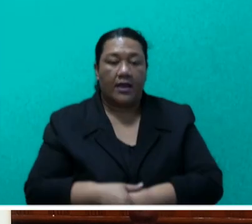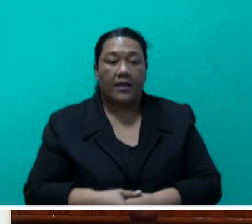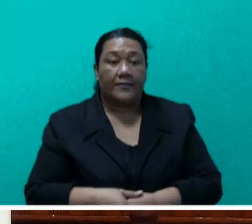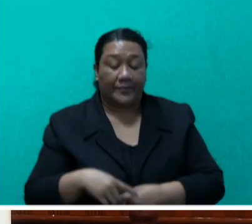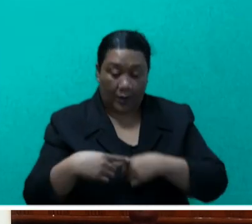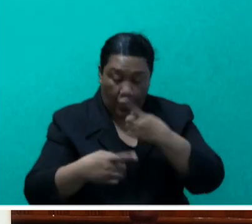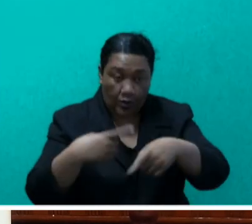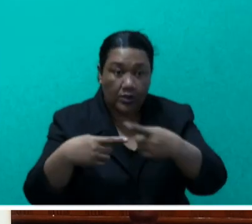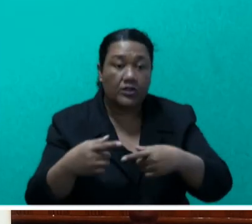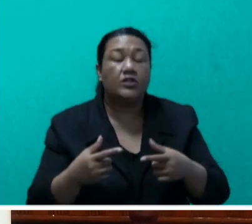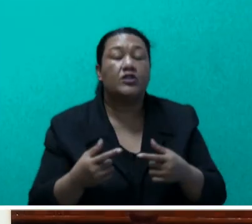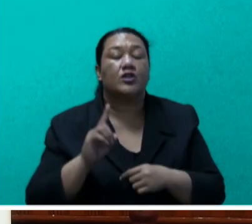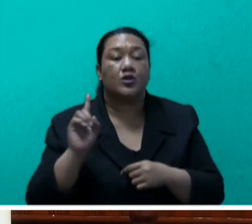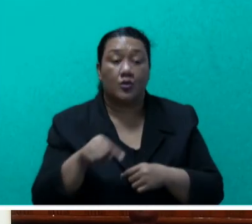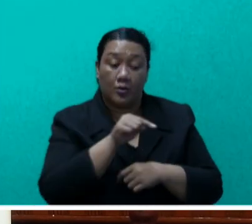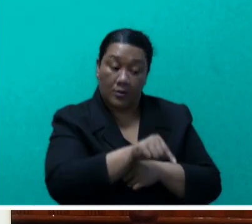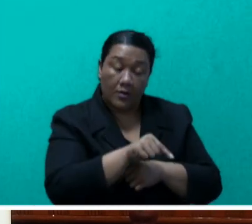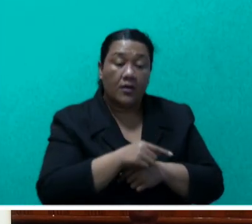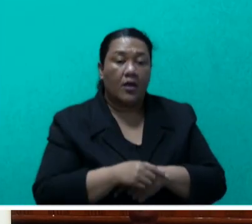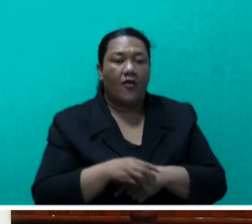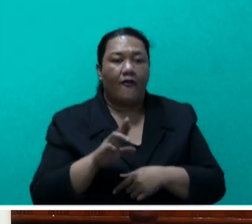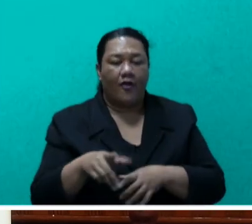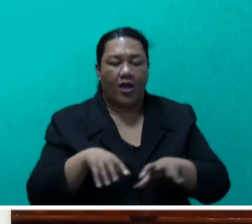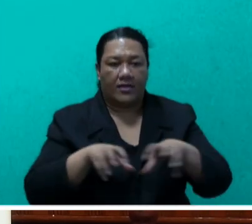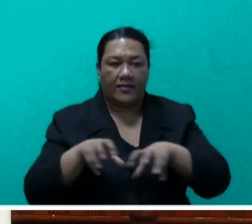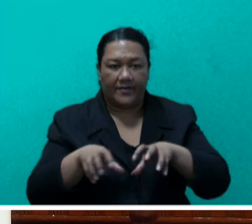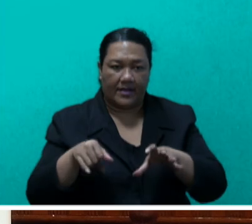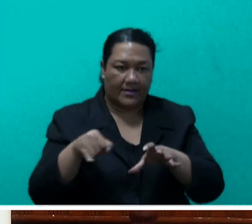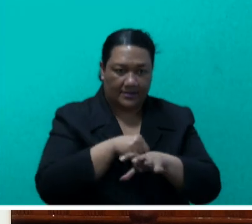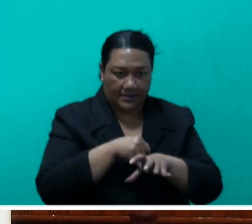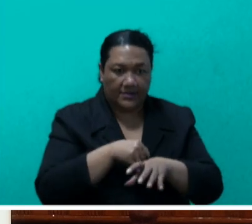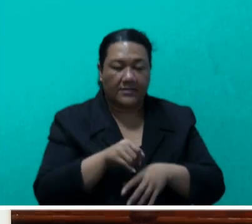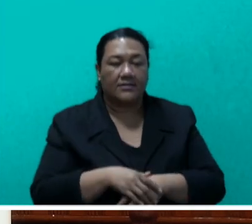of its in-house activities to